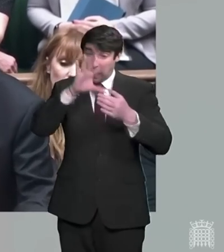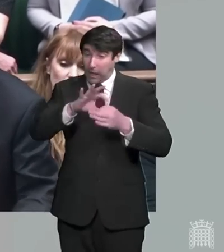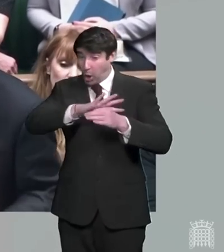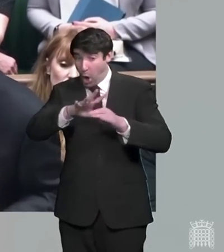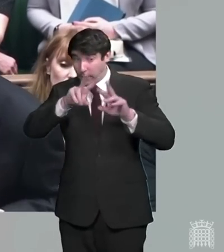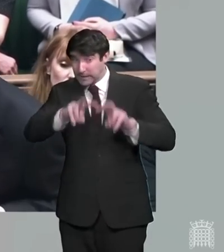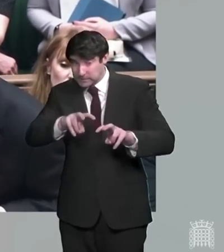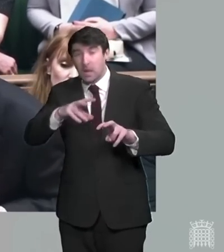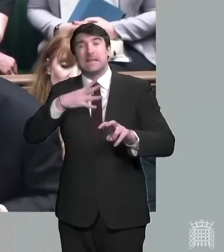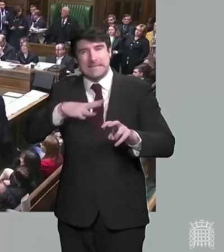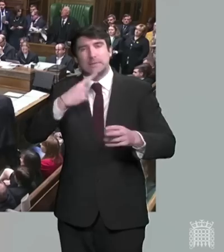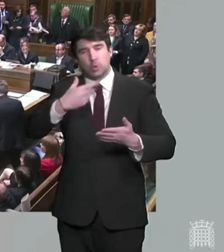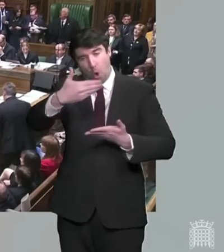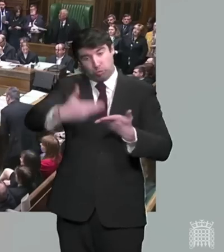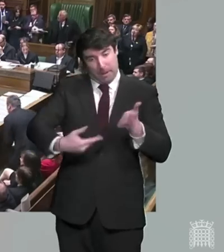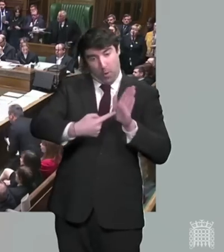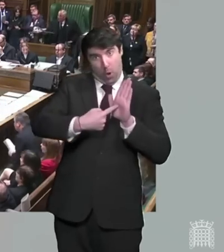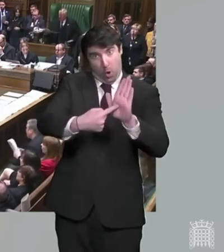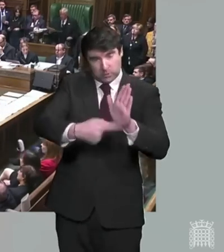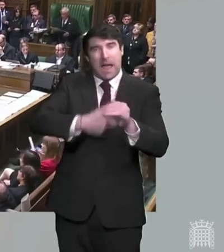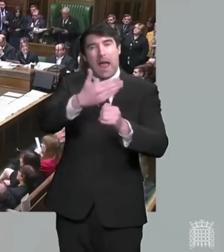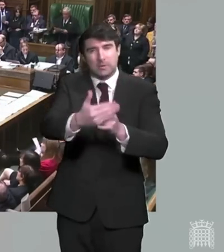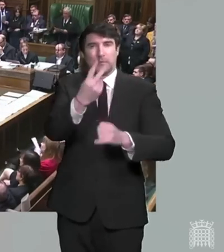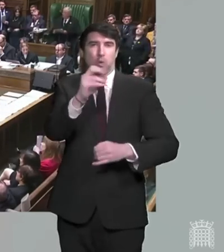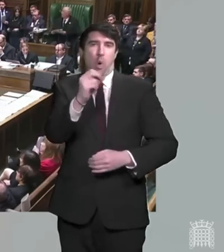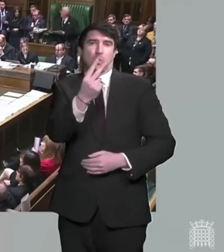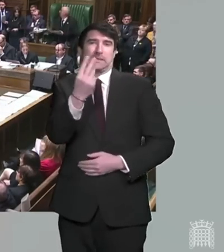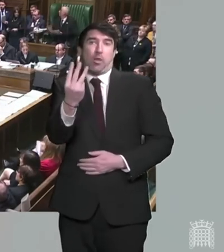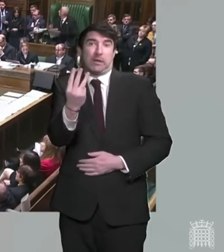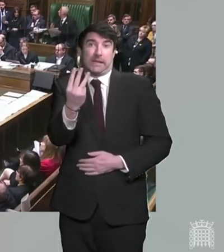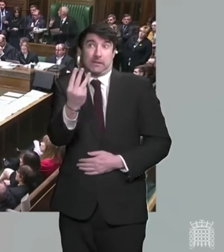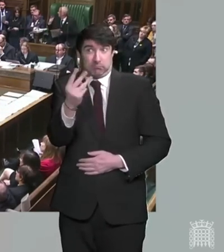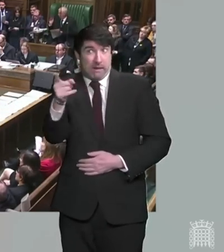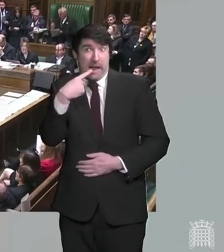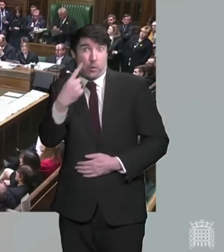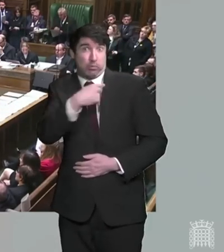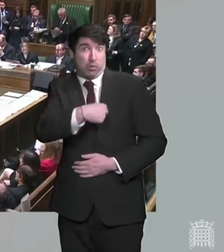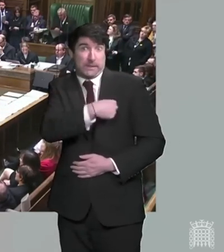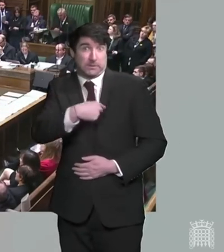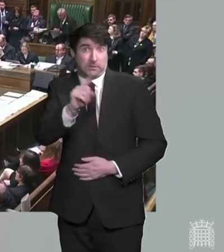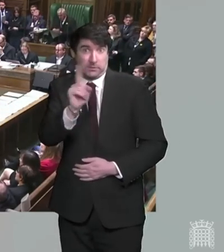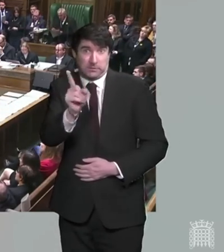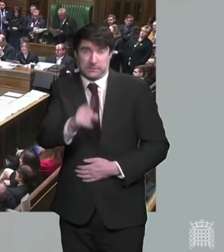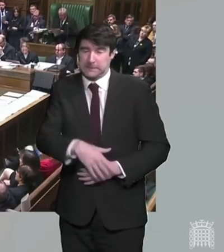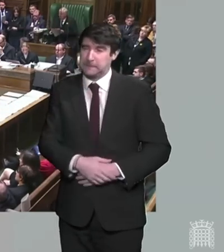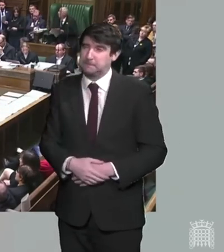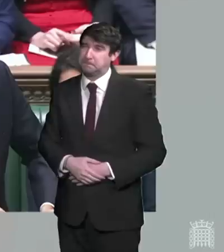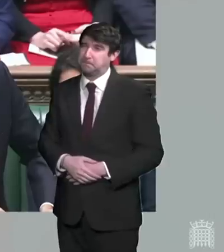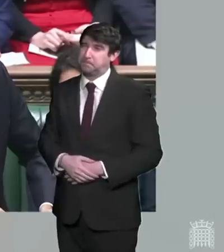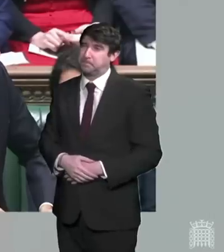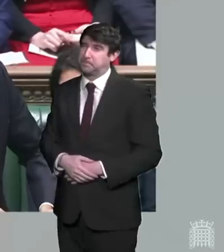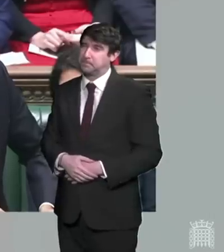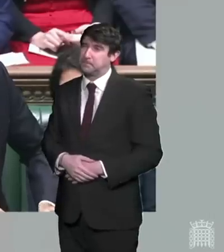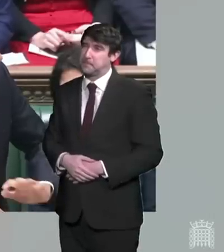end of this year? Minister. Well, Mr. Speaker, the last couple of years were